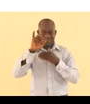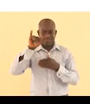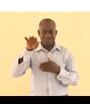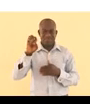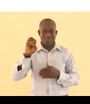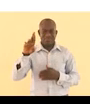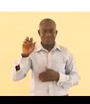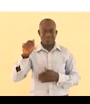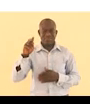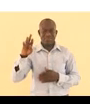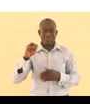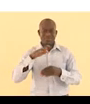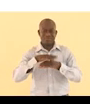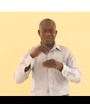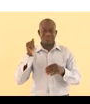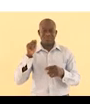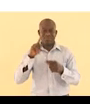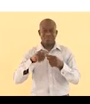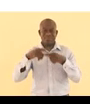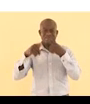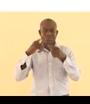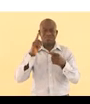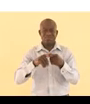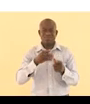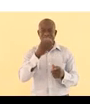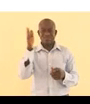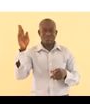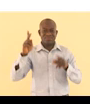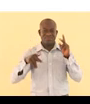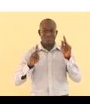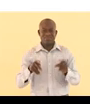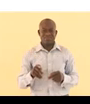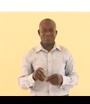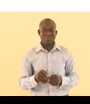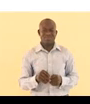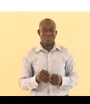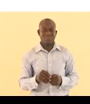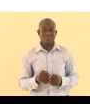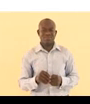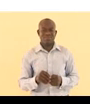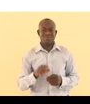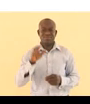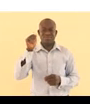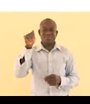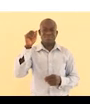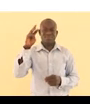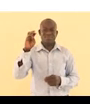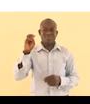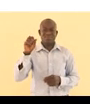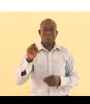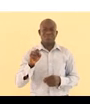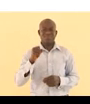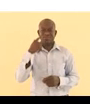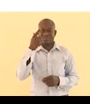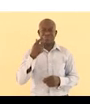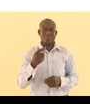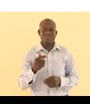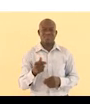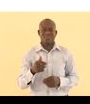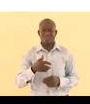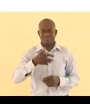Prophet Jeremiah was called to go to those people, as we have heard. Amos said, "The